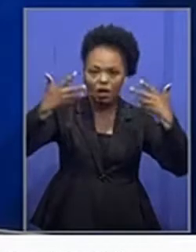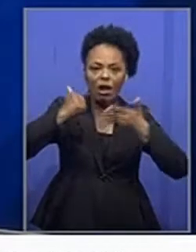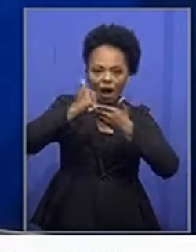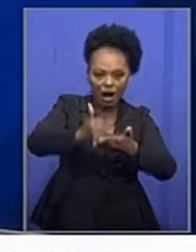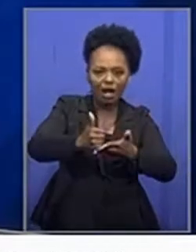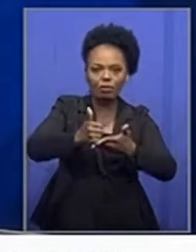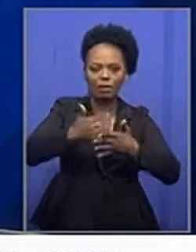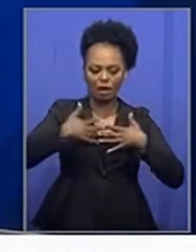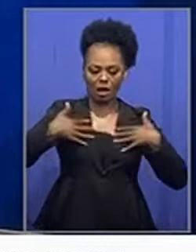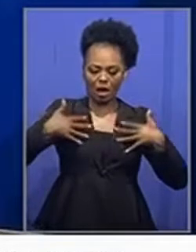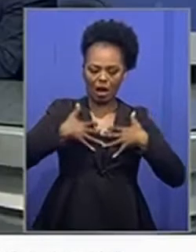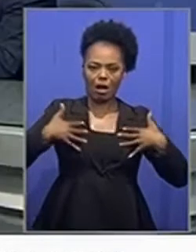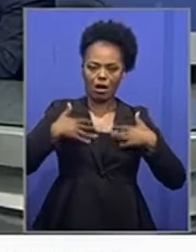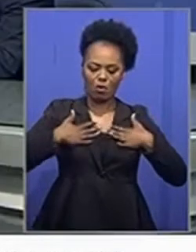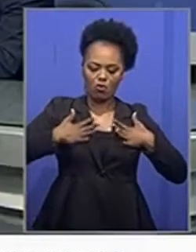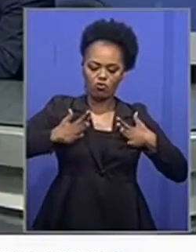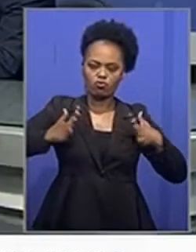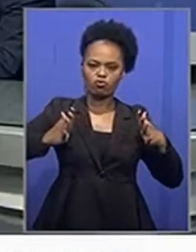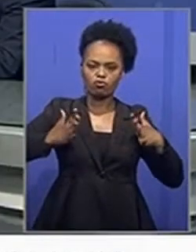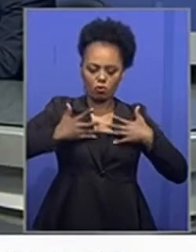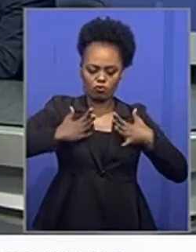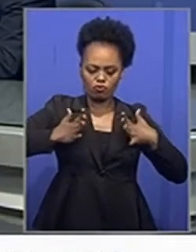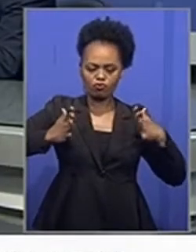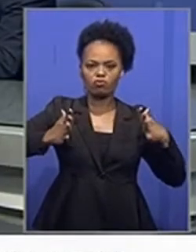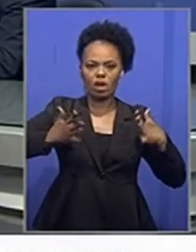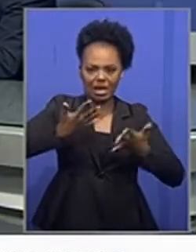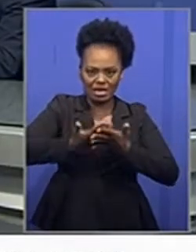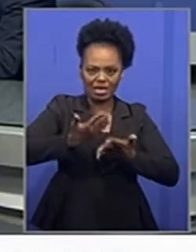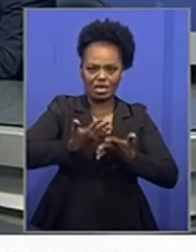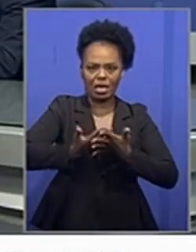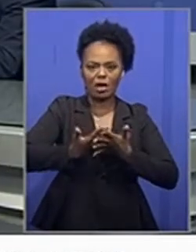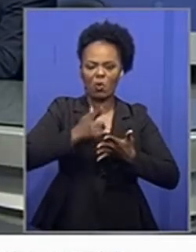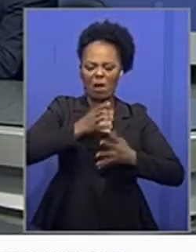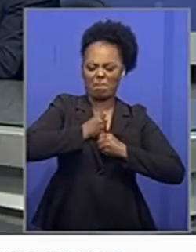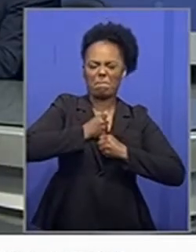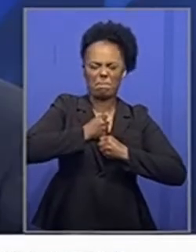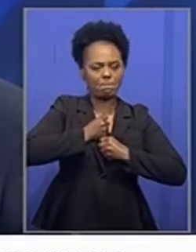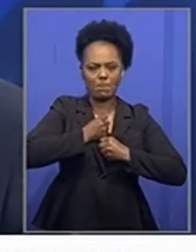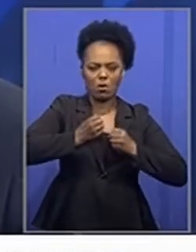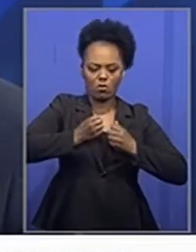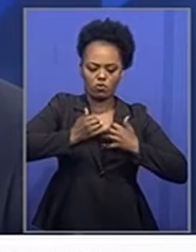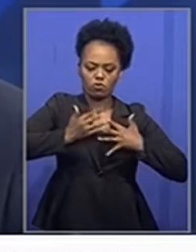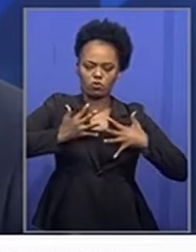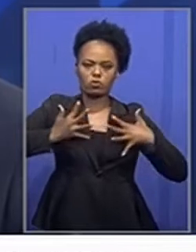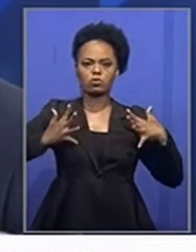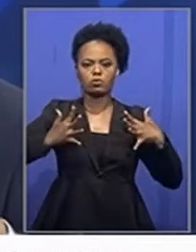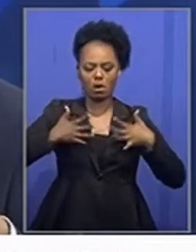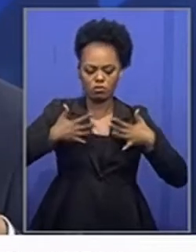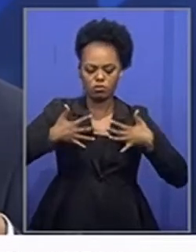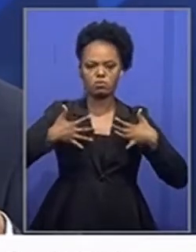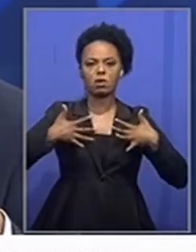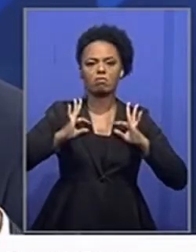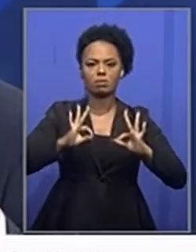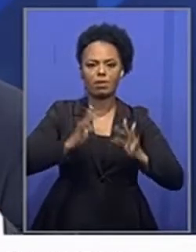kibayibisang respiratory infection ehubula sifuba sa gago jwale Mkhulu mpolelle he jwale hobane wale